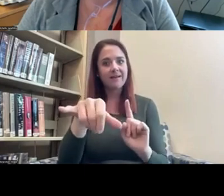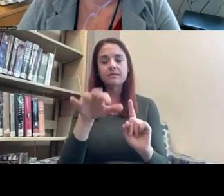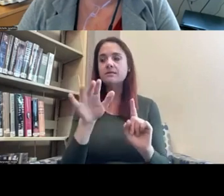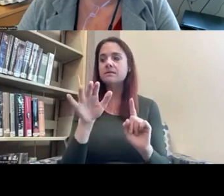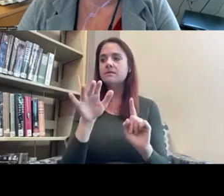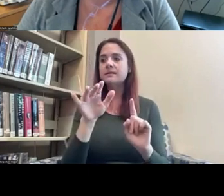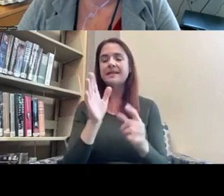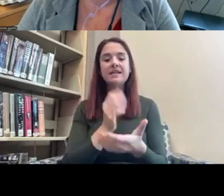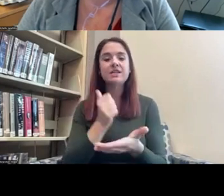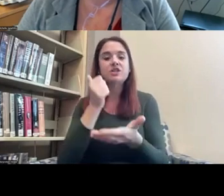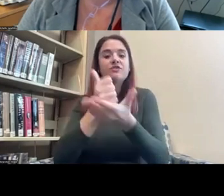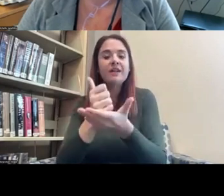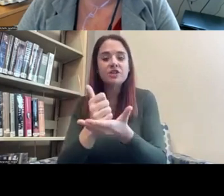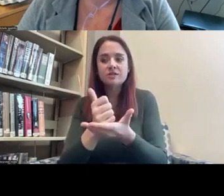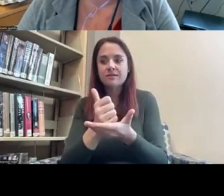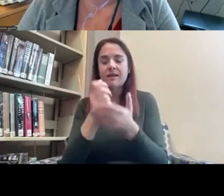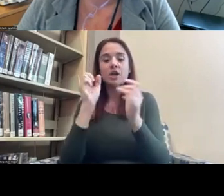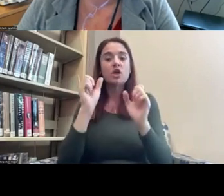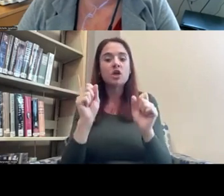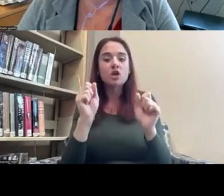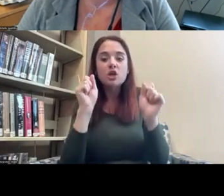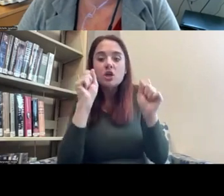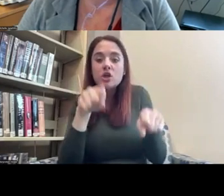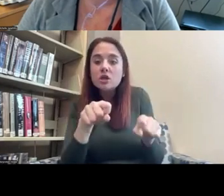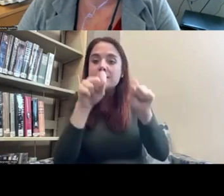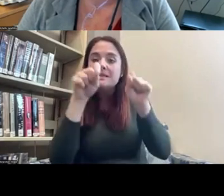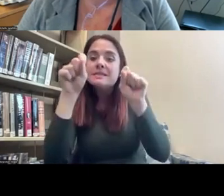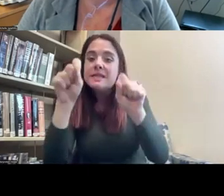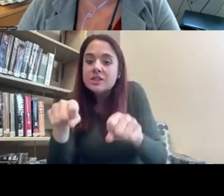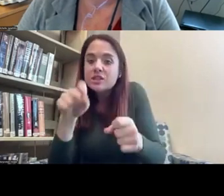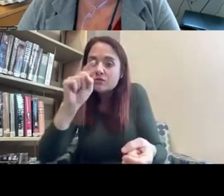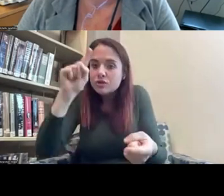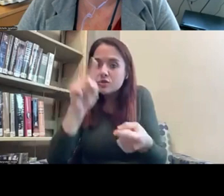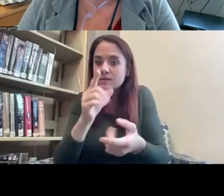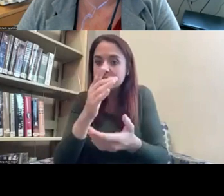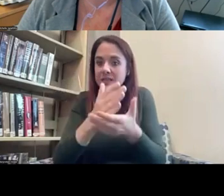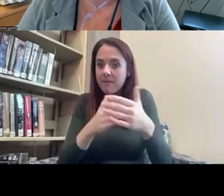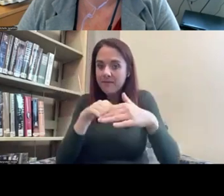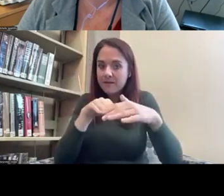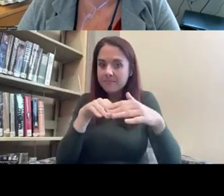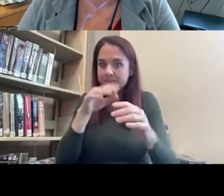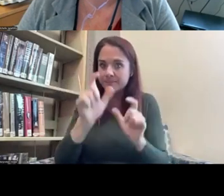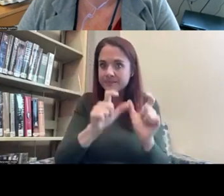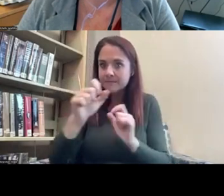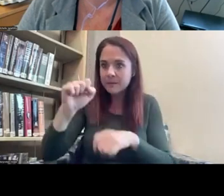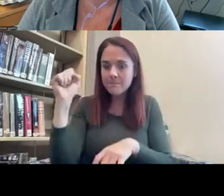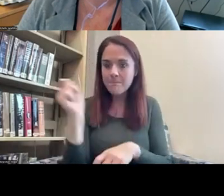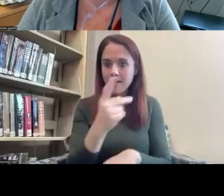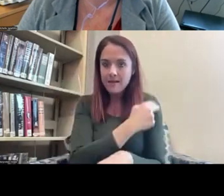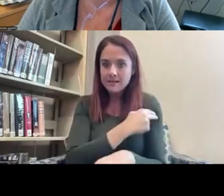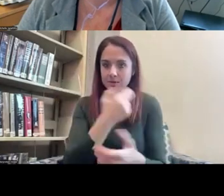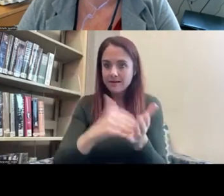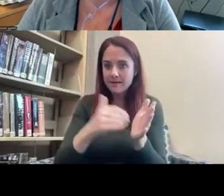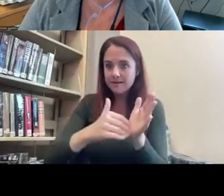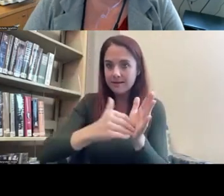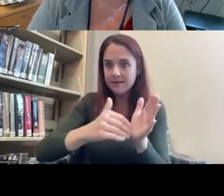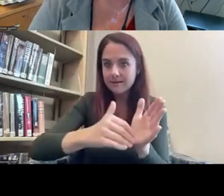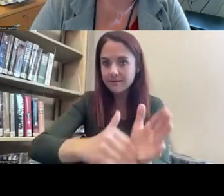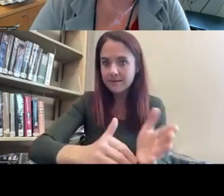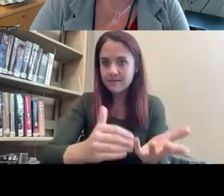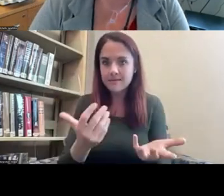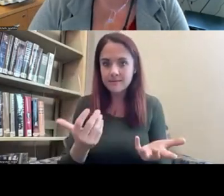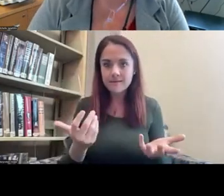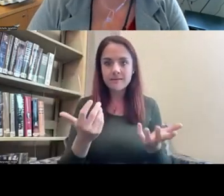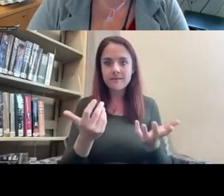an intervention that could potentially reduce some of their readmissions when we had people who were